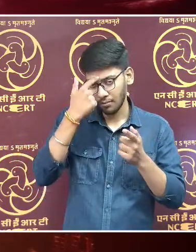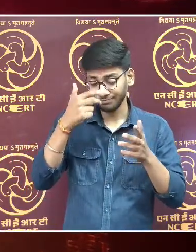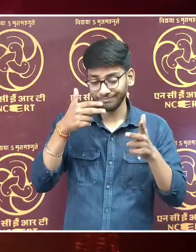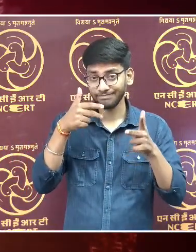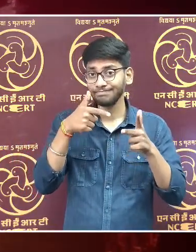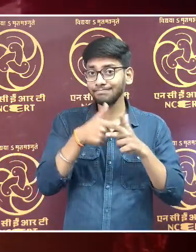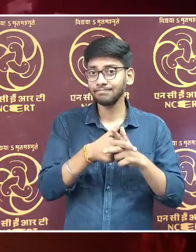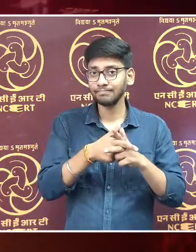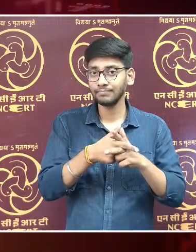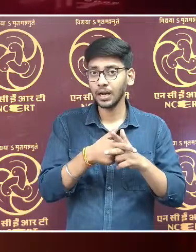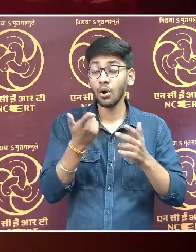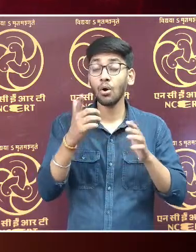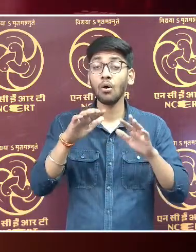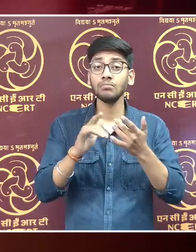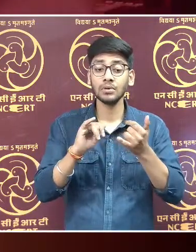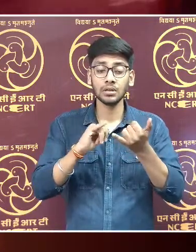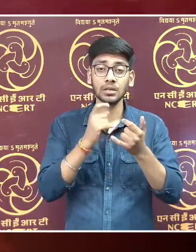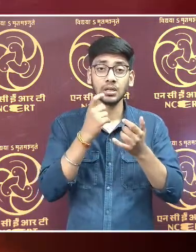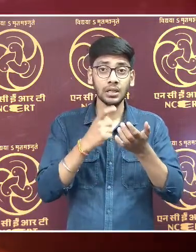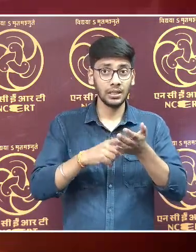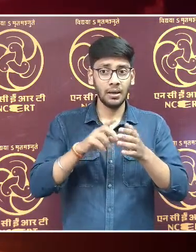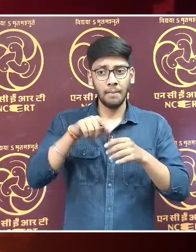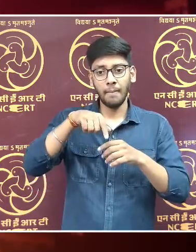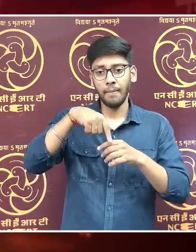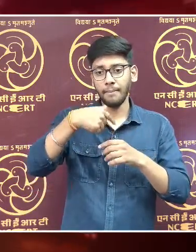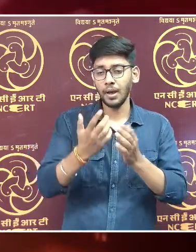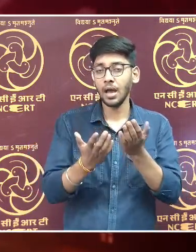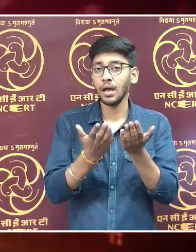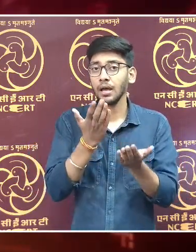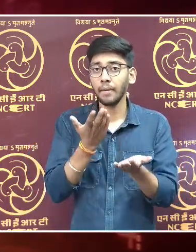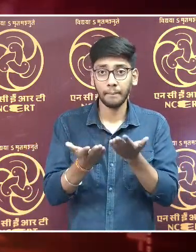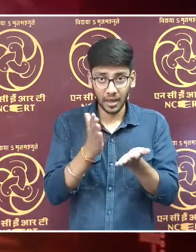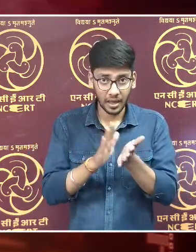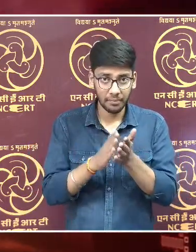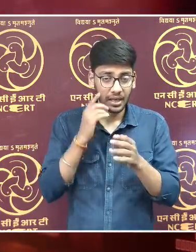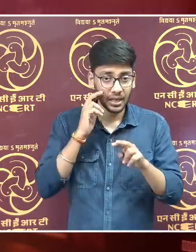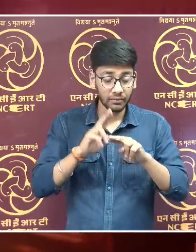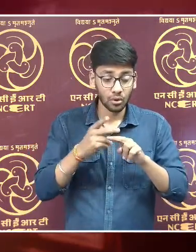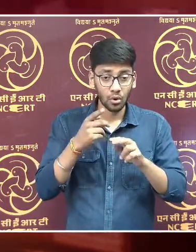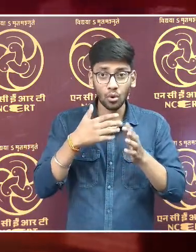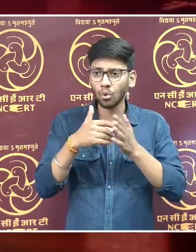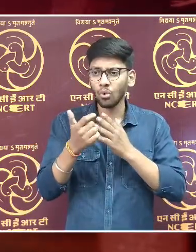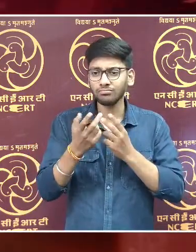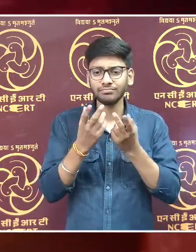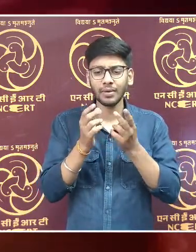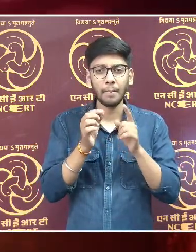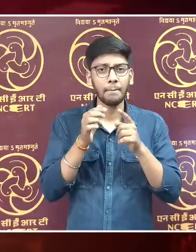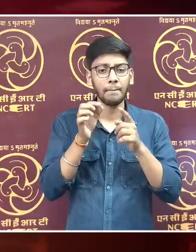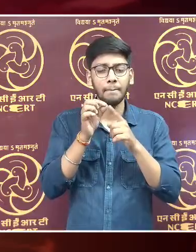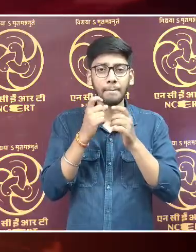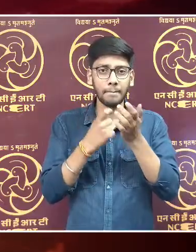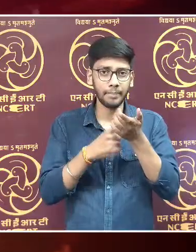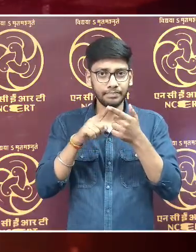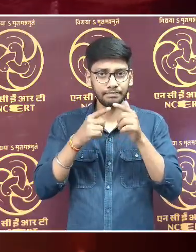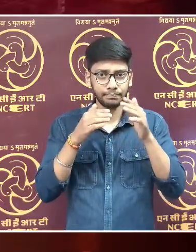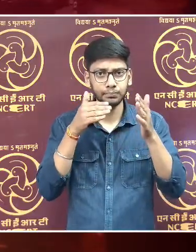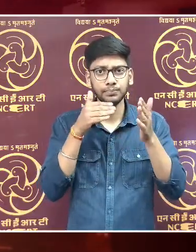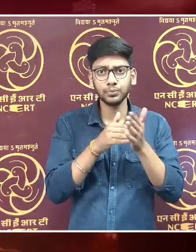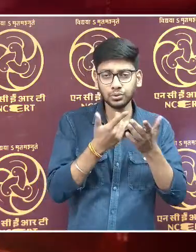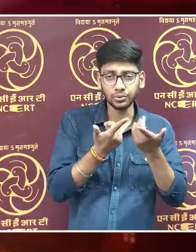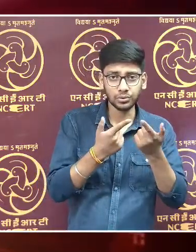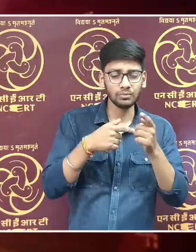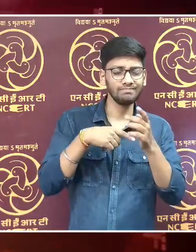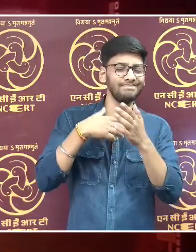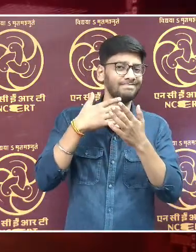requires a surgery, and there might be loss which is permanent also that has been left. Or sometimes still people have habit